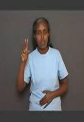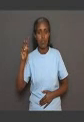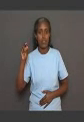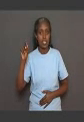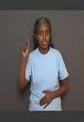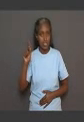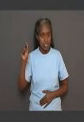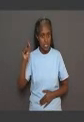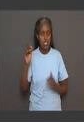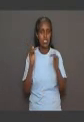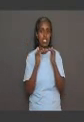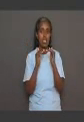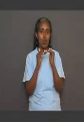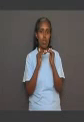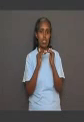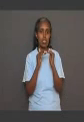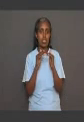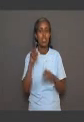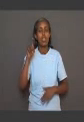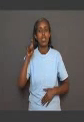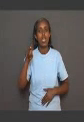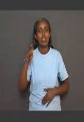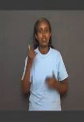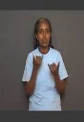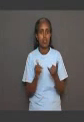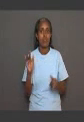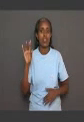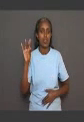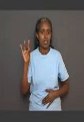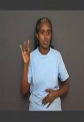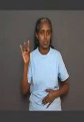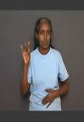degrees equals x over 8.